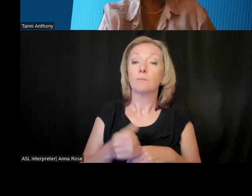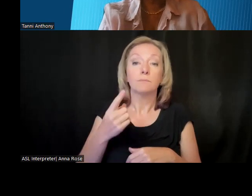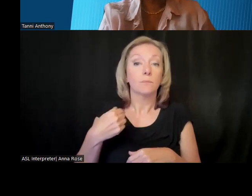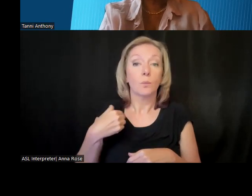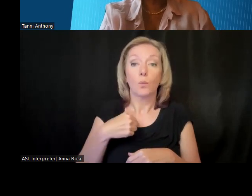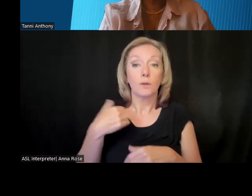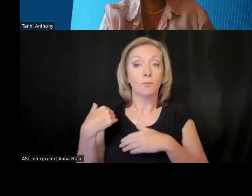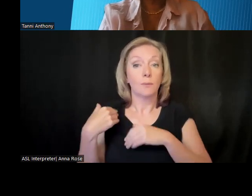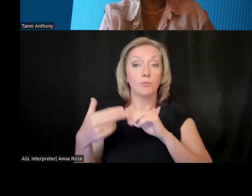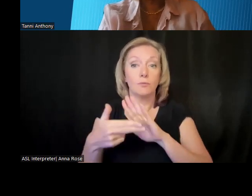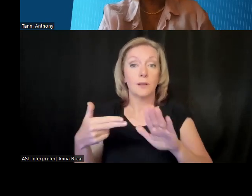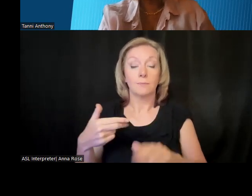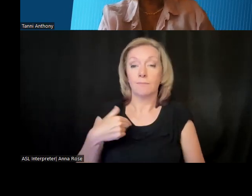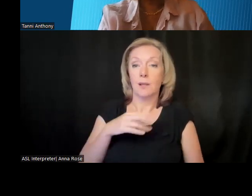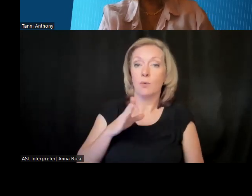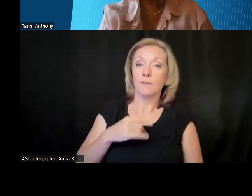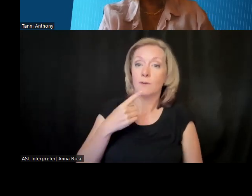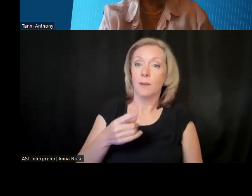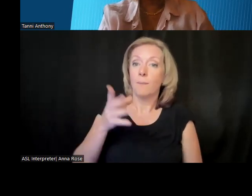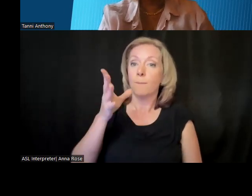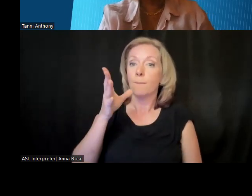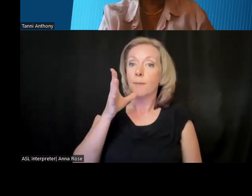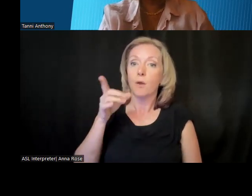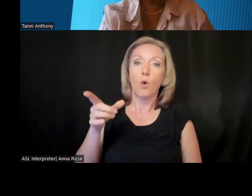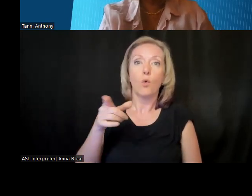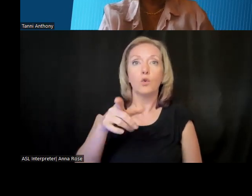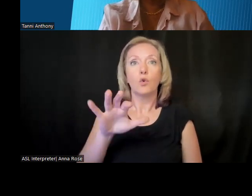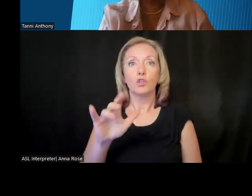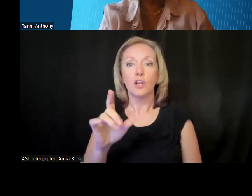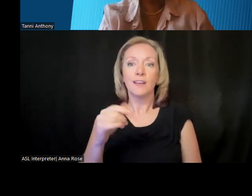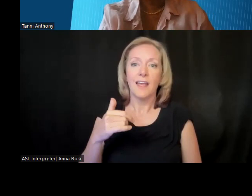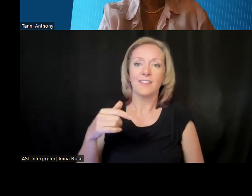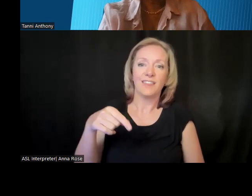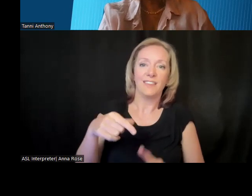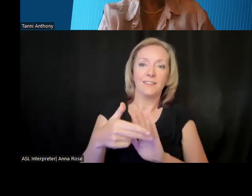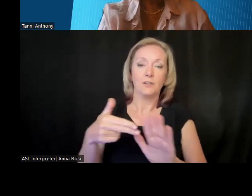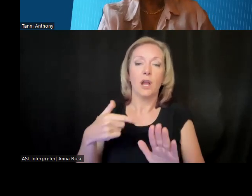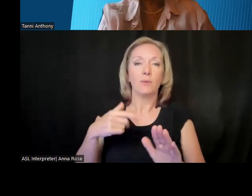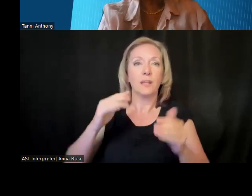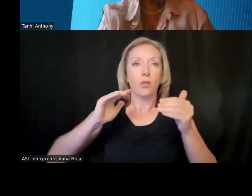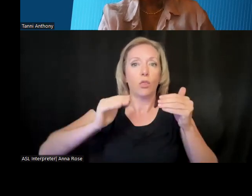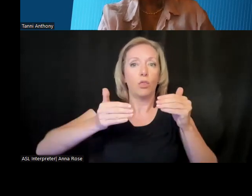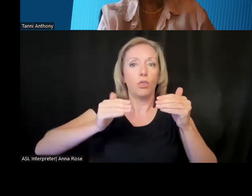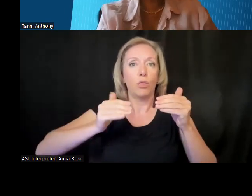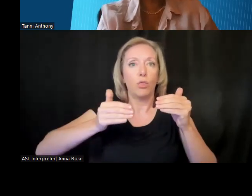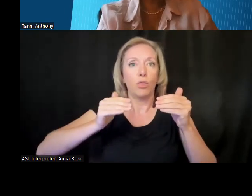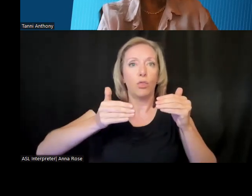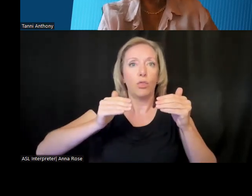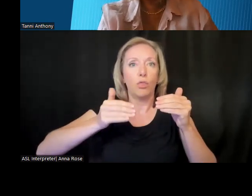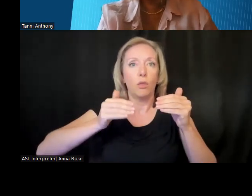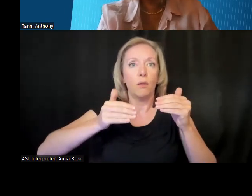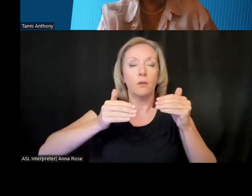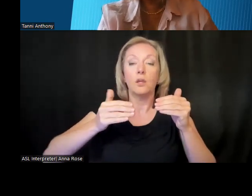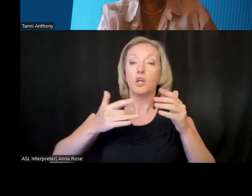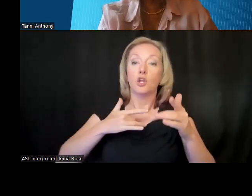So I wouldn't say to a mother, your child has a ptosis. I would say there's a droopy eyelid. What I worry about with that eye is that